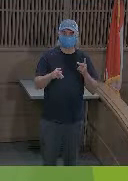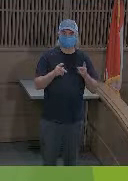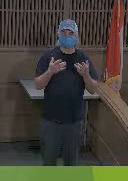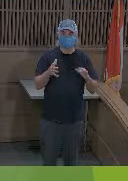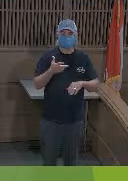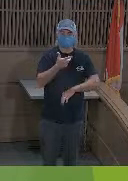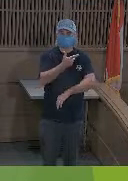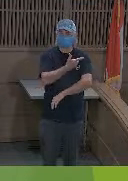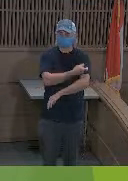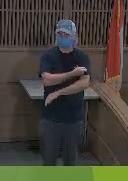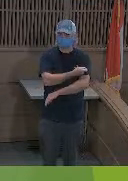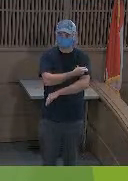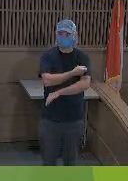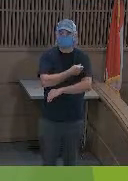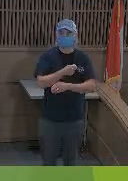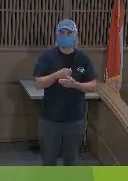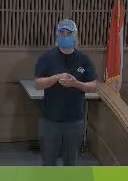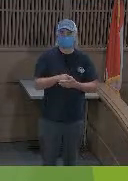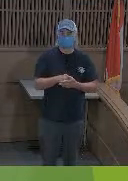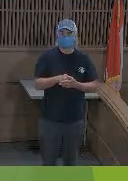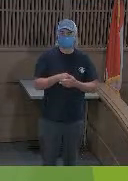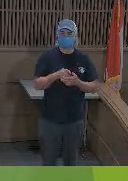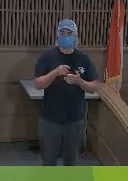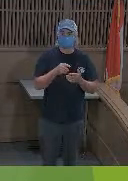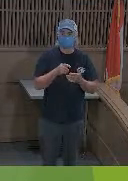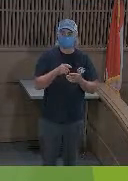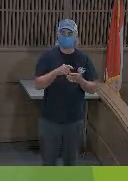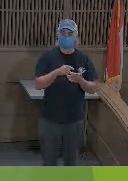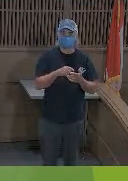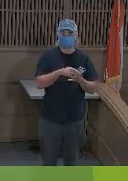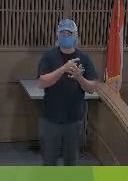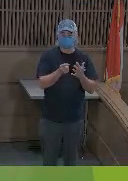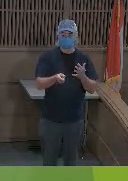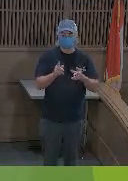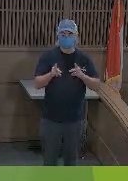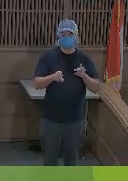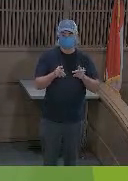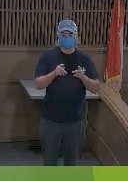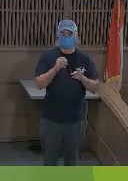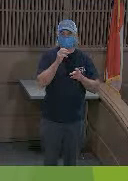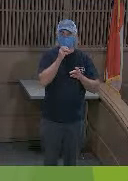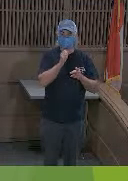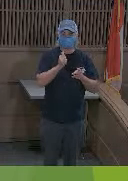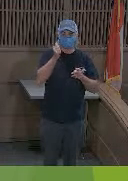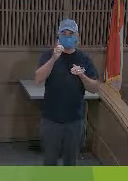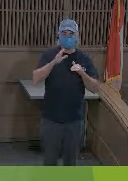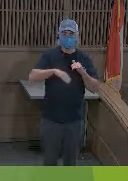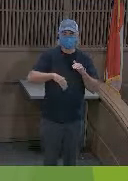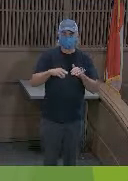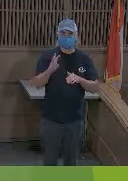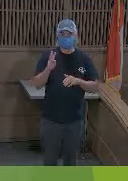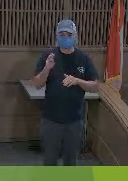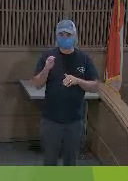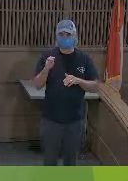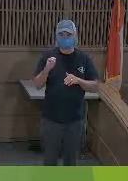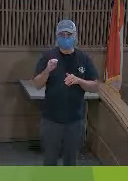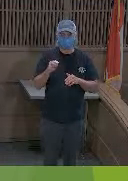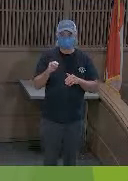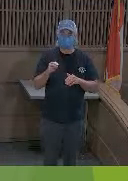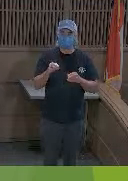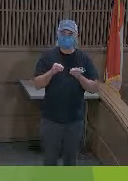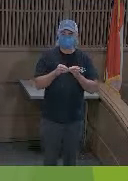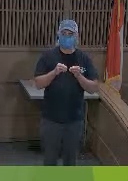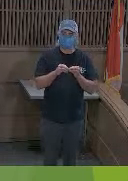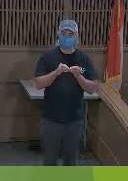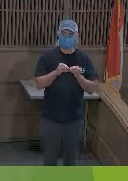vaccinated, those individuals who are 60 and older are more inclined to be vaccinated than younger